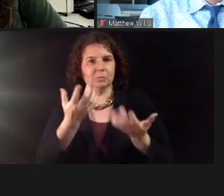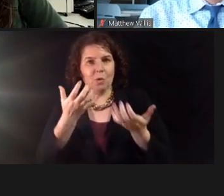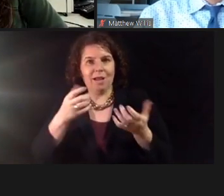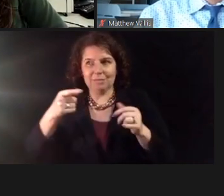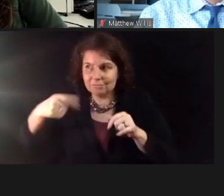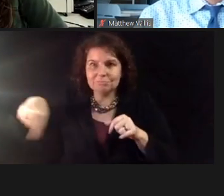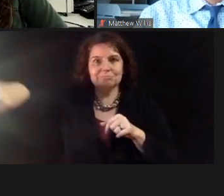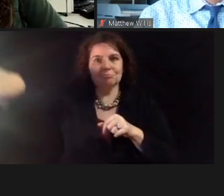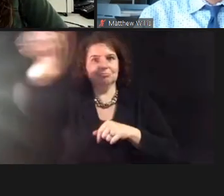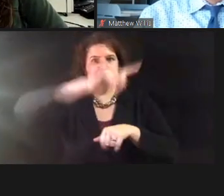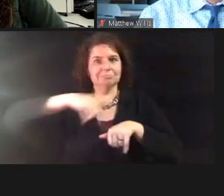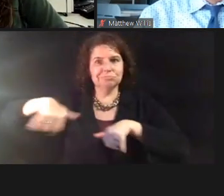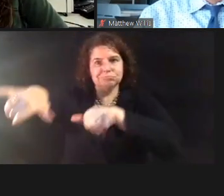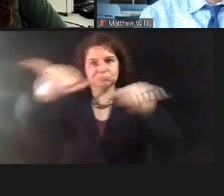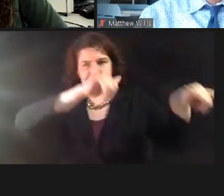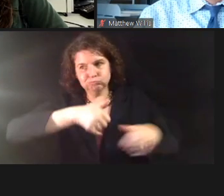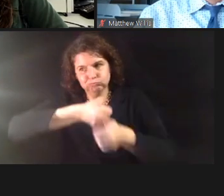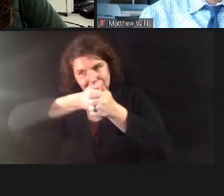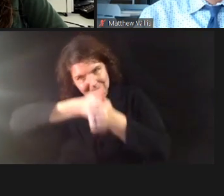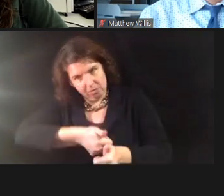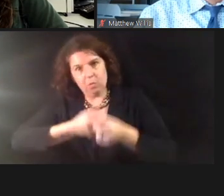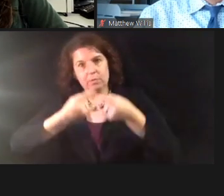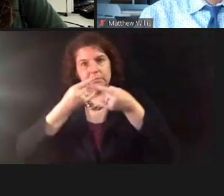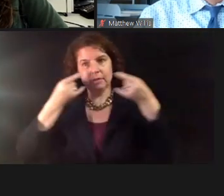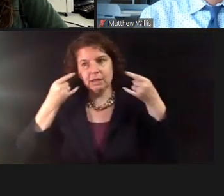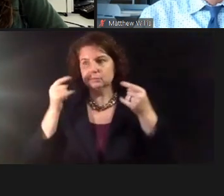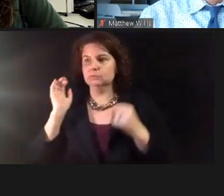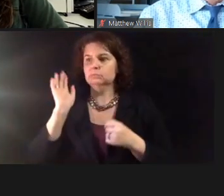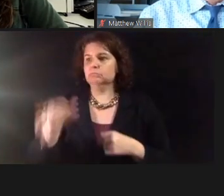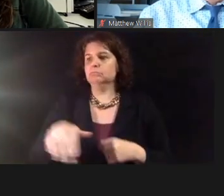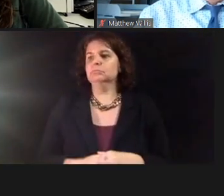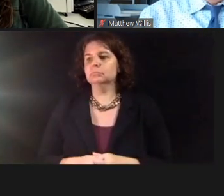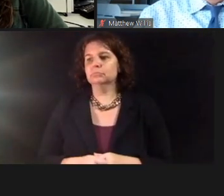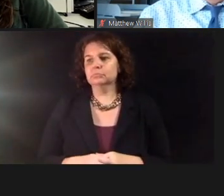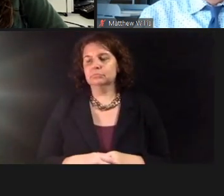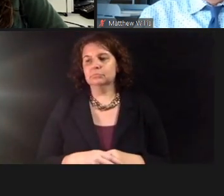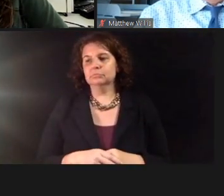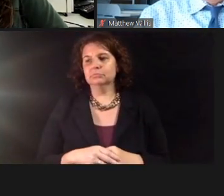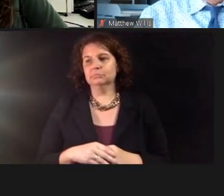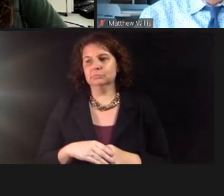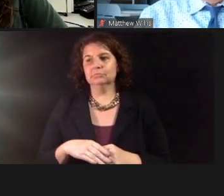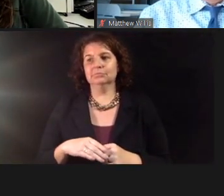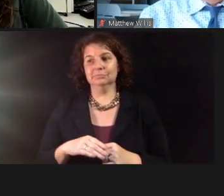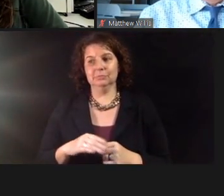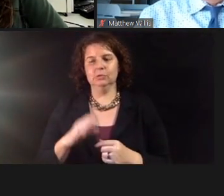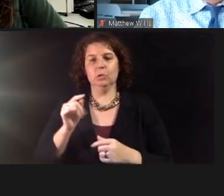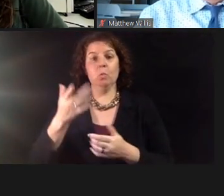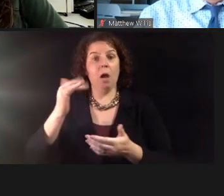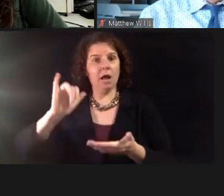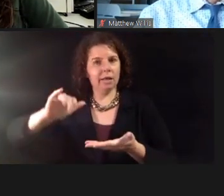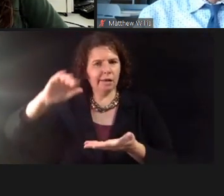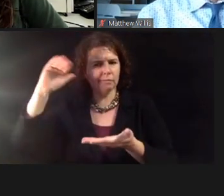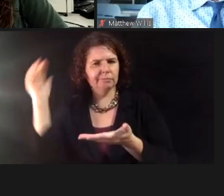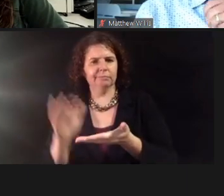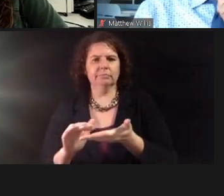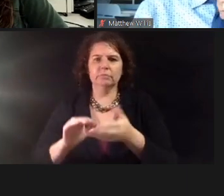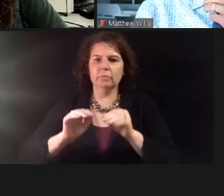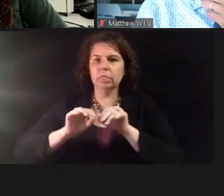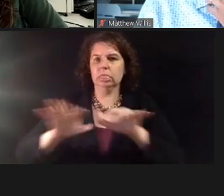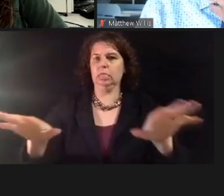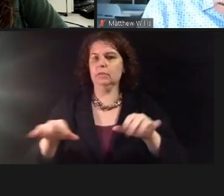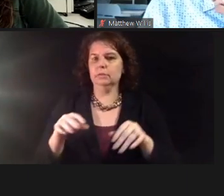in order to reduce our case rates and our community spread in Marin County. If we seek